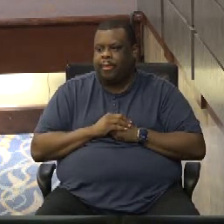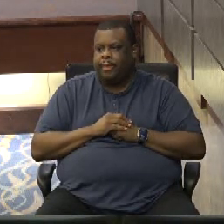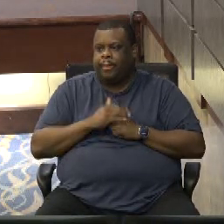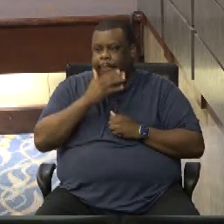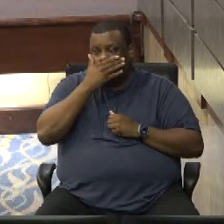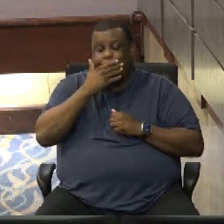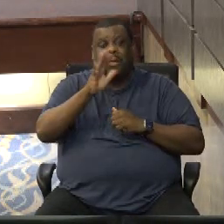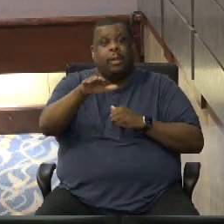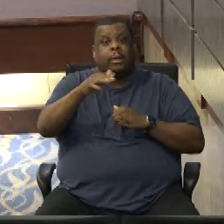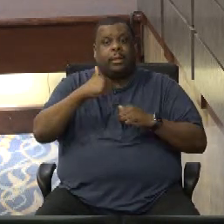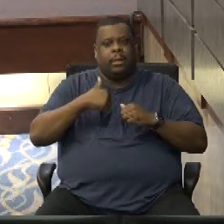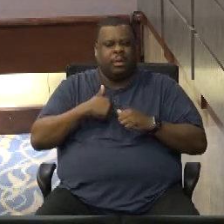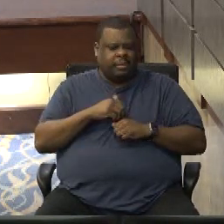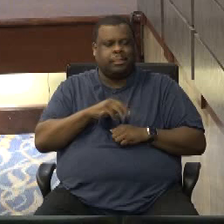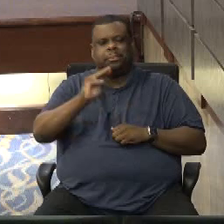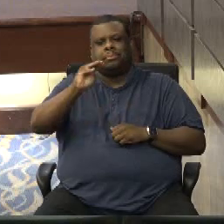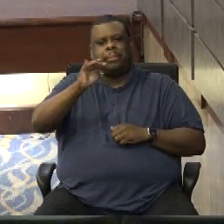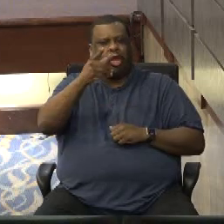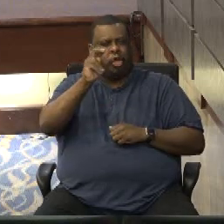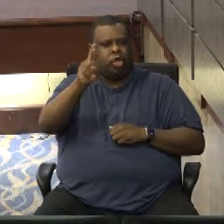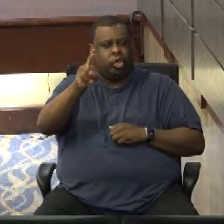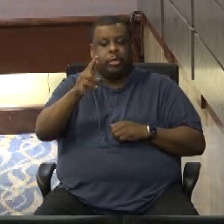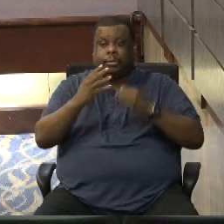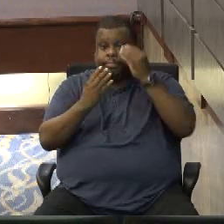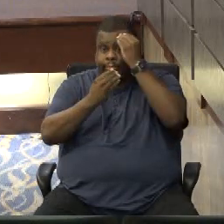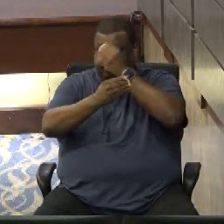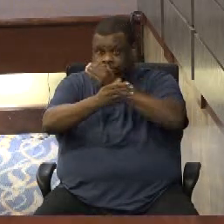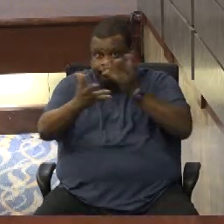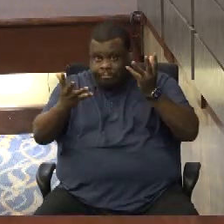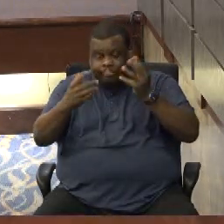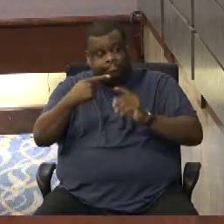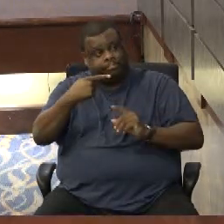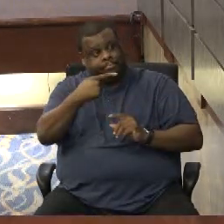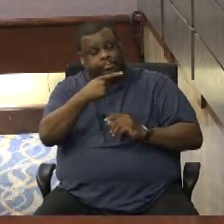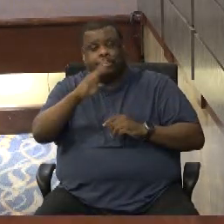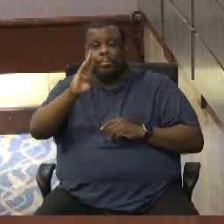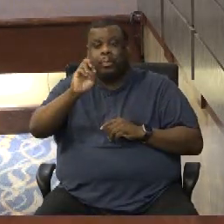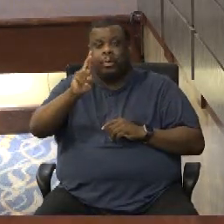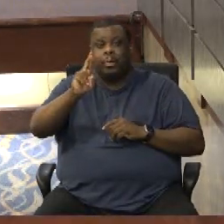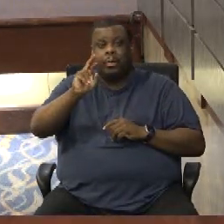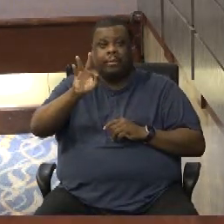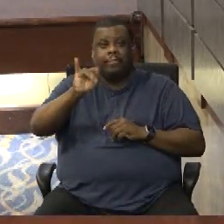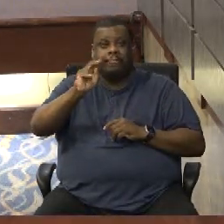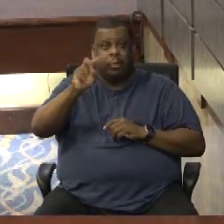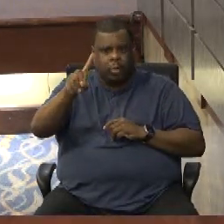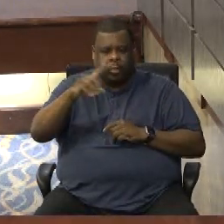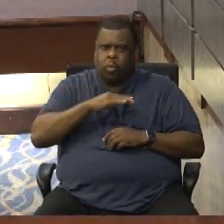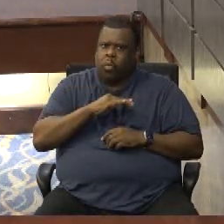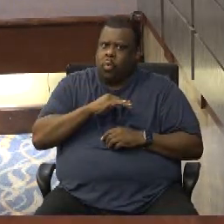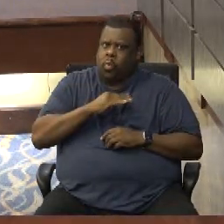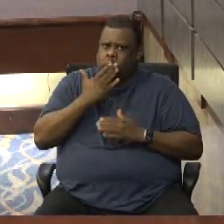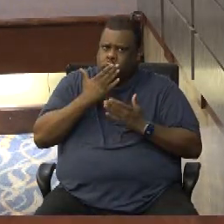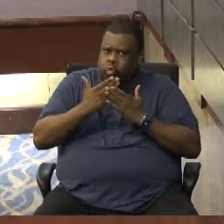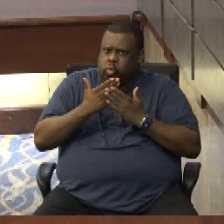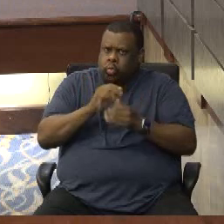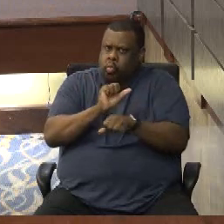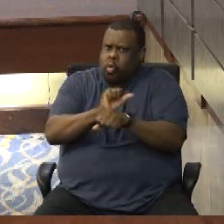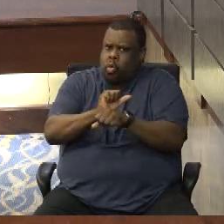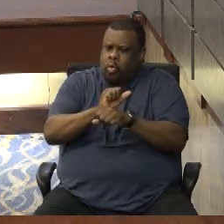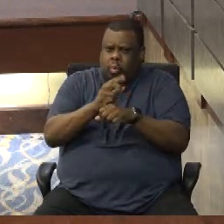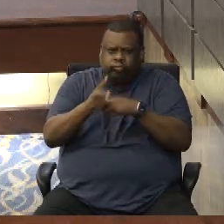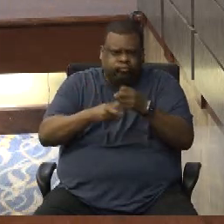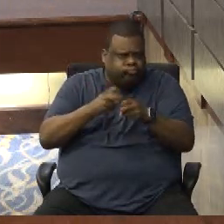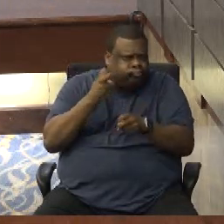I just want to say how much I appreciate Councilmember Bearfield serving in this role. She represents us really well at the